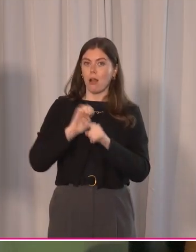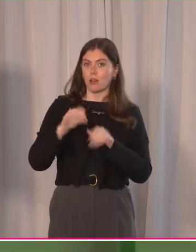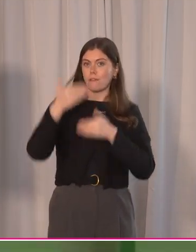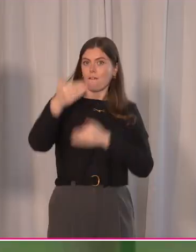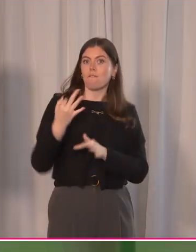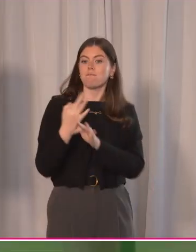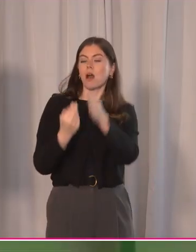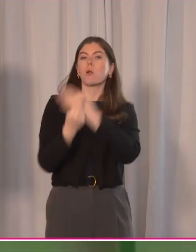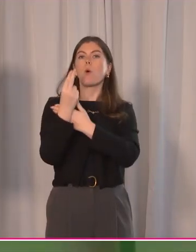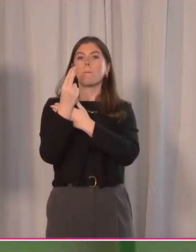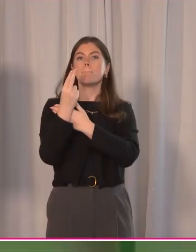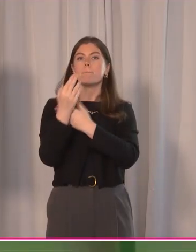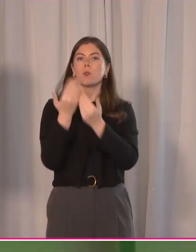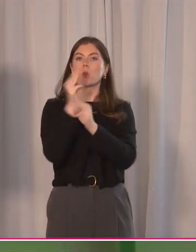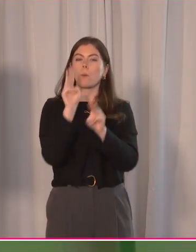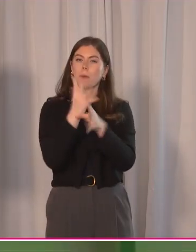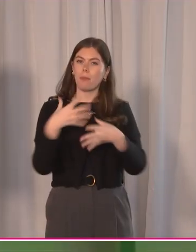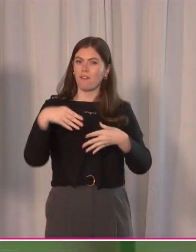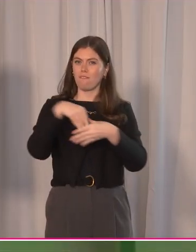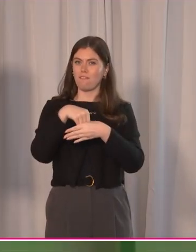up any of the young